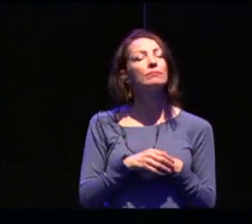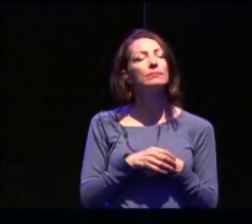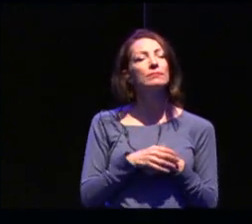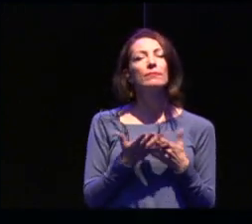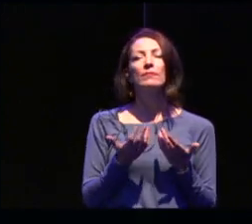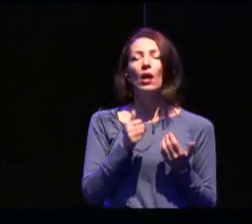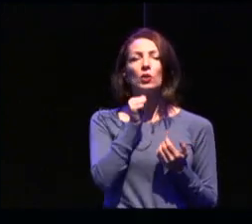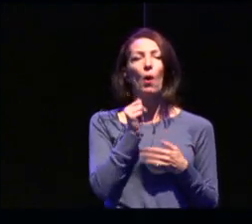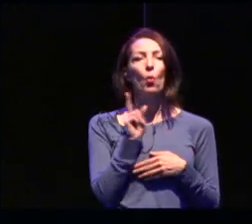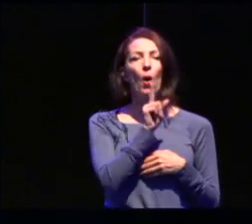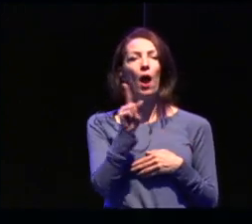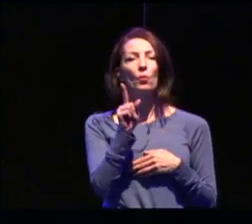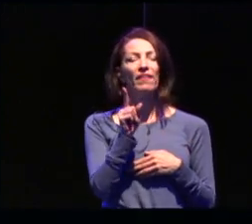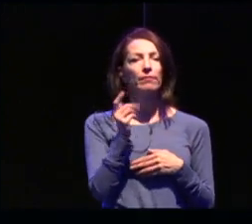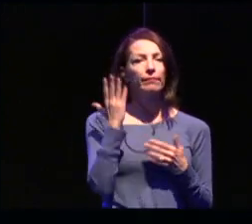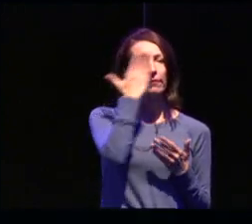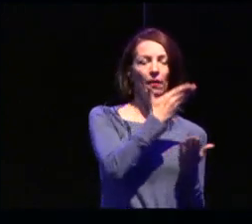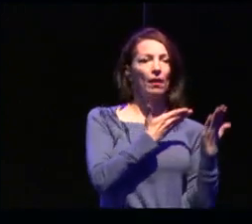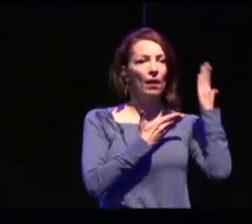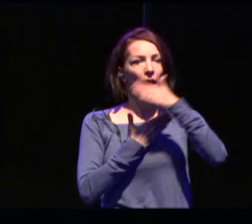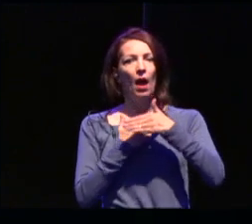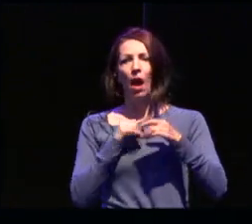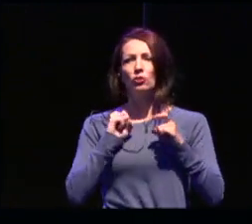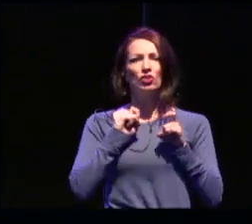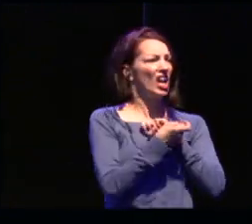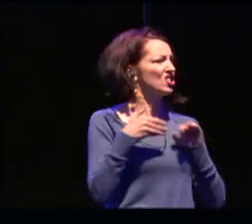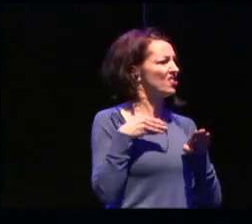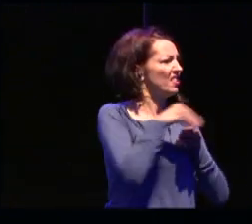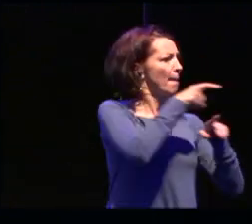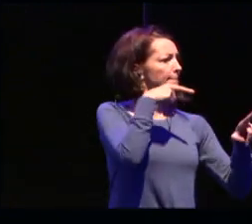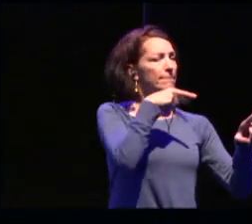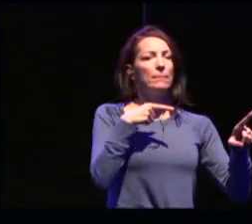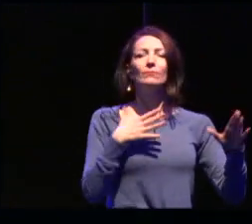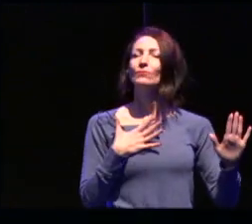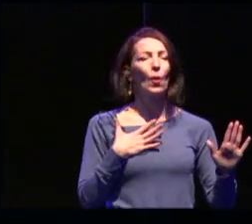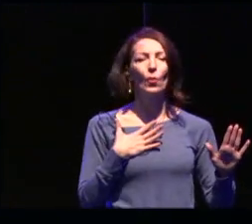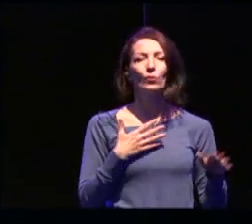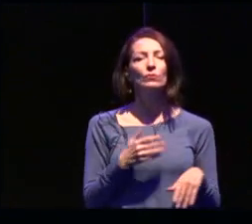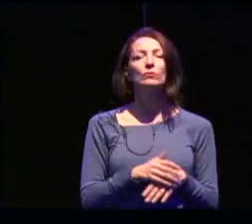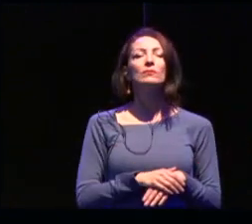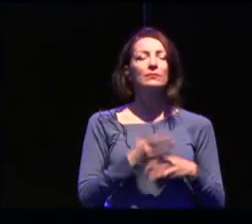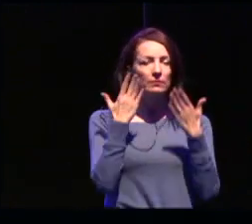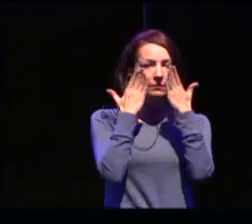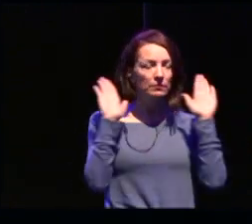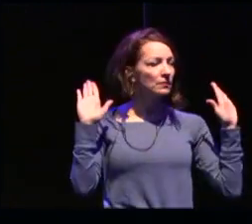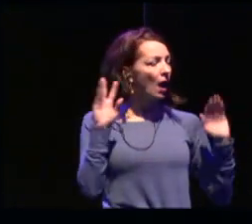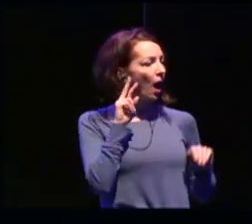And you won't walk with the awareness of I'll change them. You walk with the awareness of I see